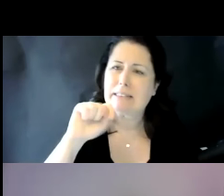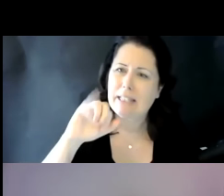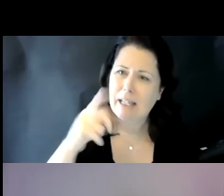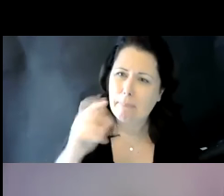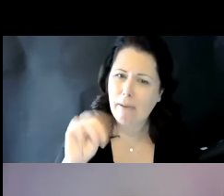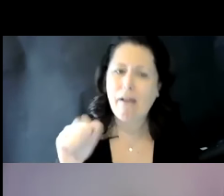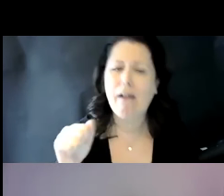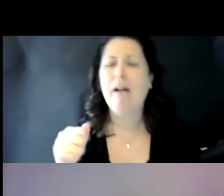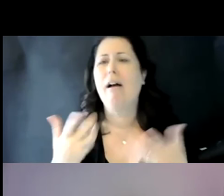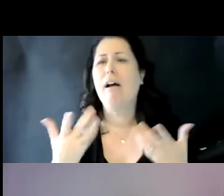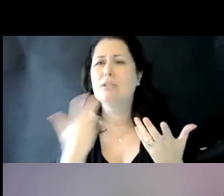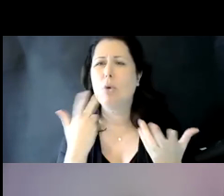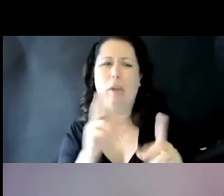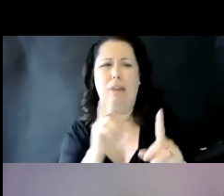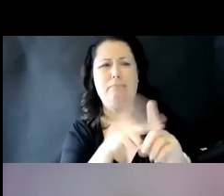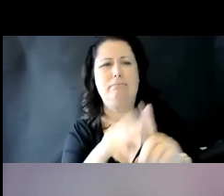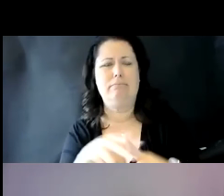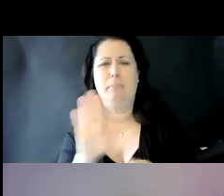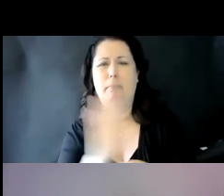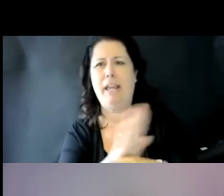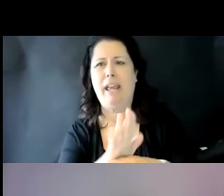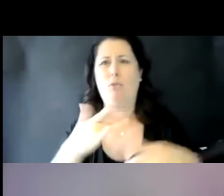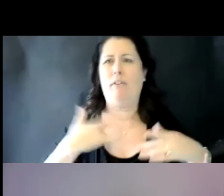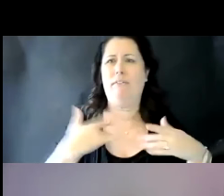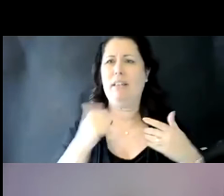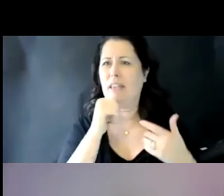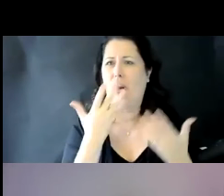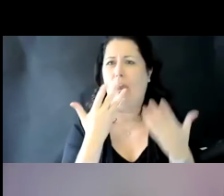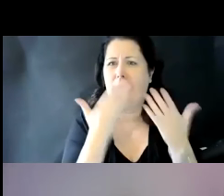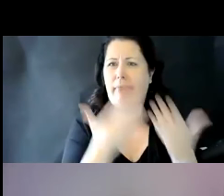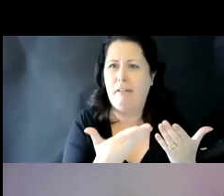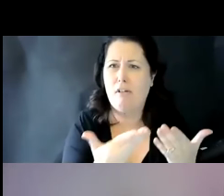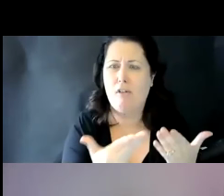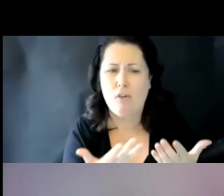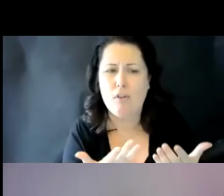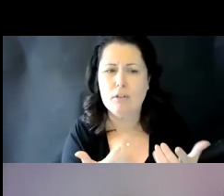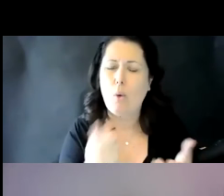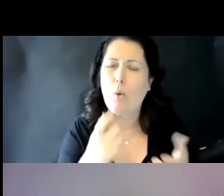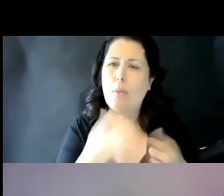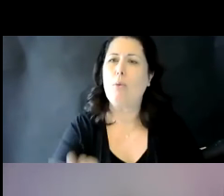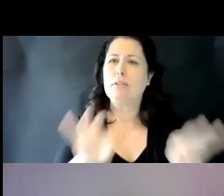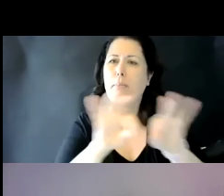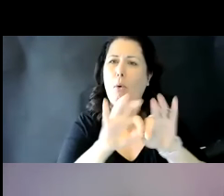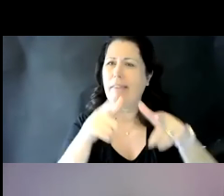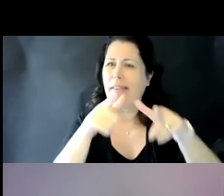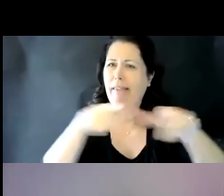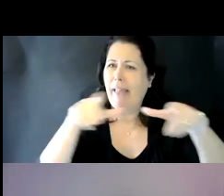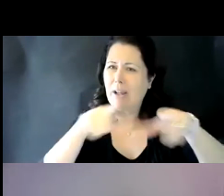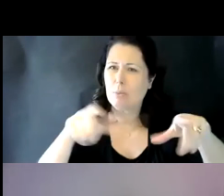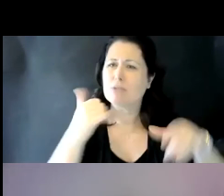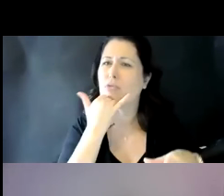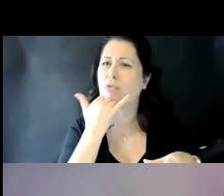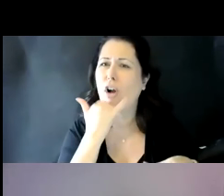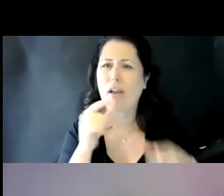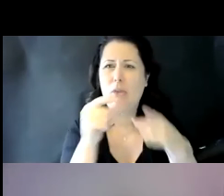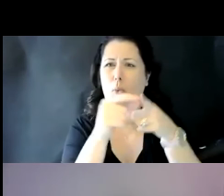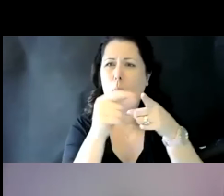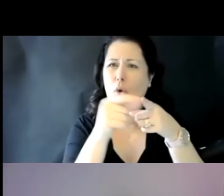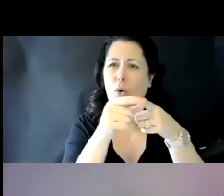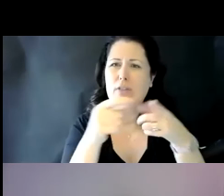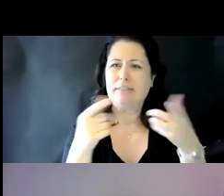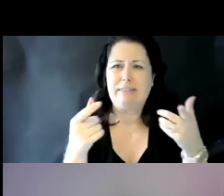and behaviors to us that don't exist. And then I think the clincher, really, they said, look, you've got the language all wrong. You know, you're using words and terms